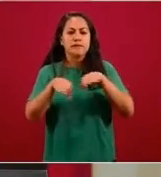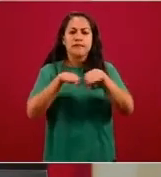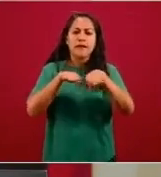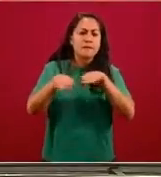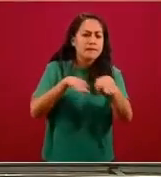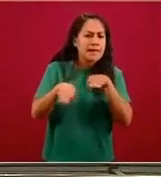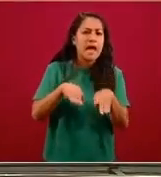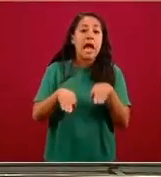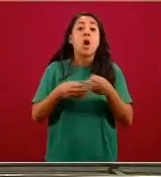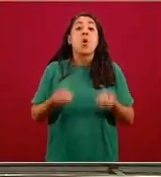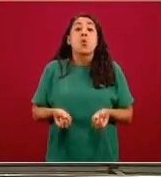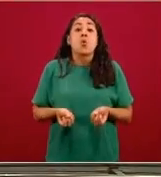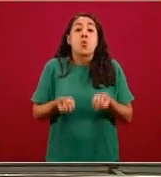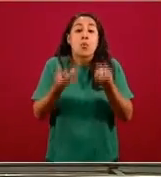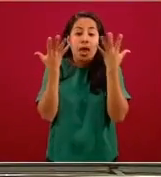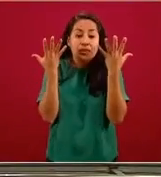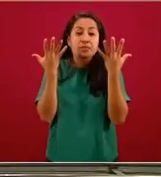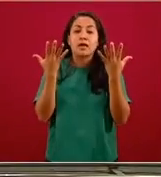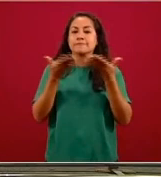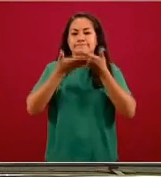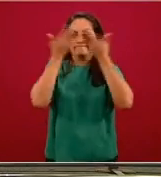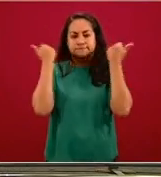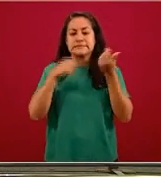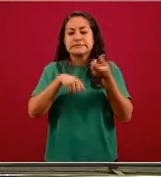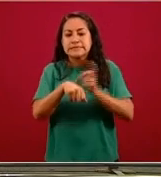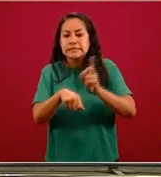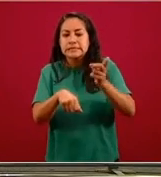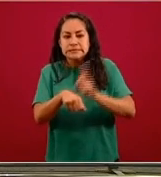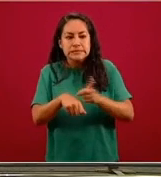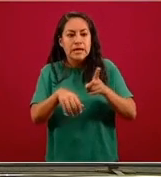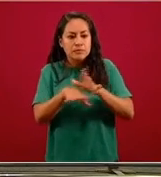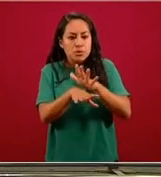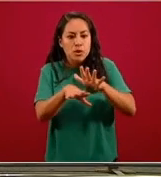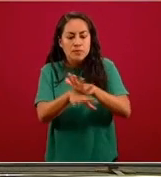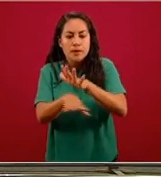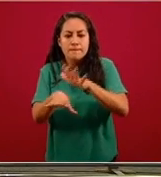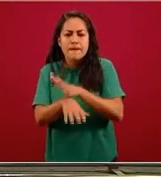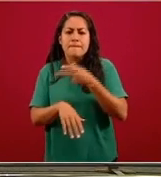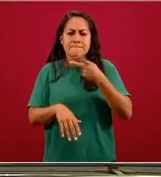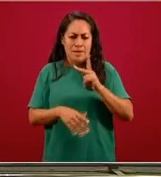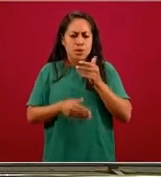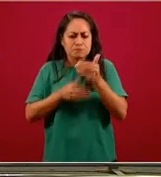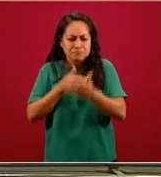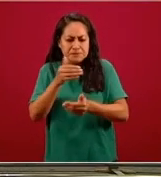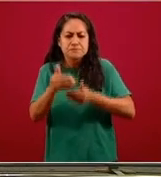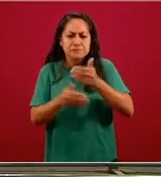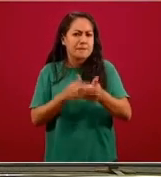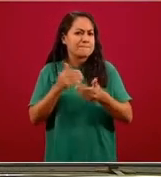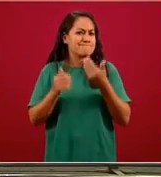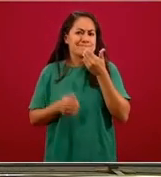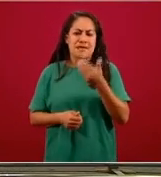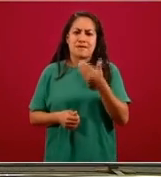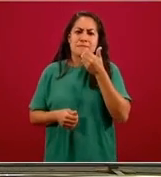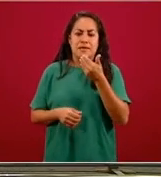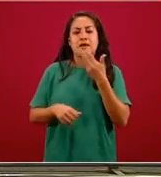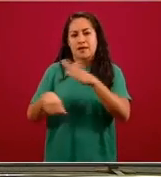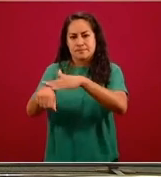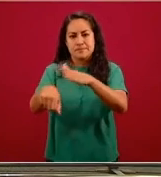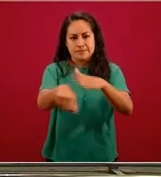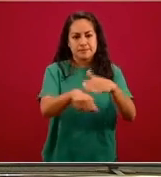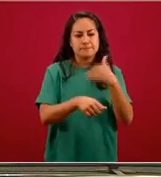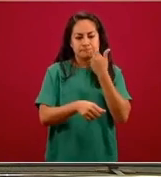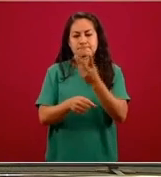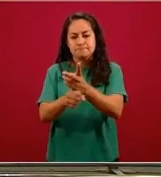We're asking them to join us. I don't have the exact number, it's being updated. But we have had good progress with that